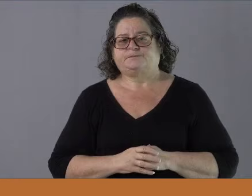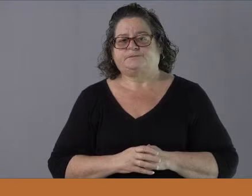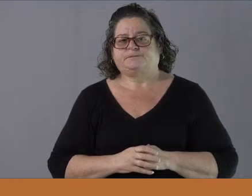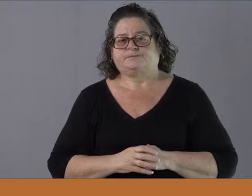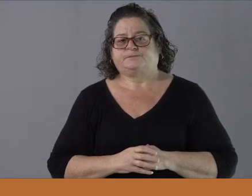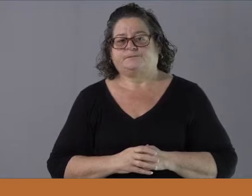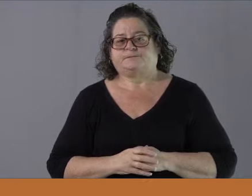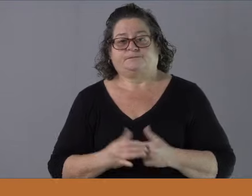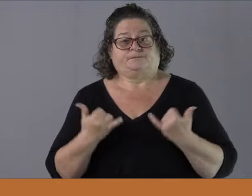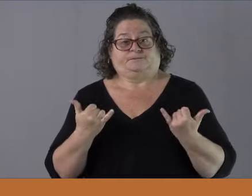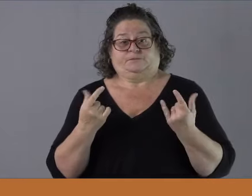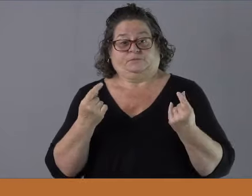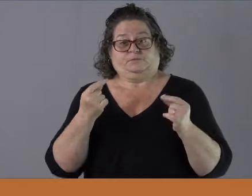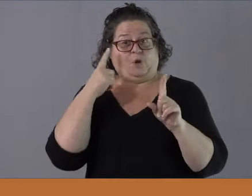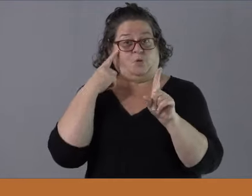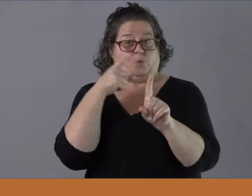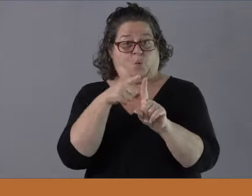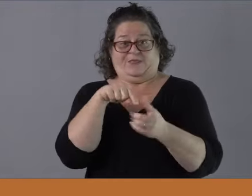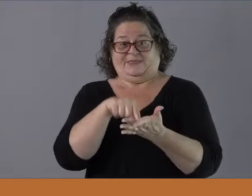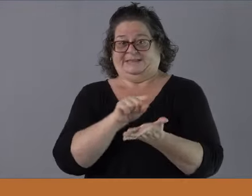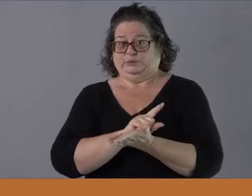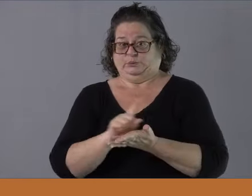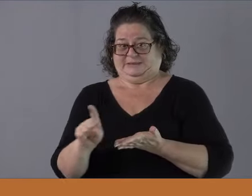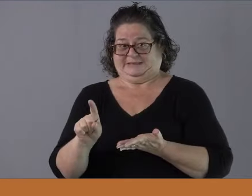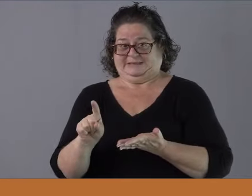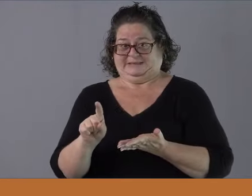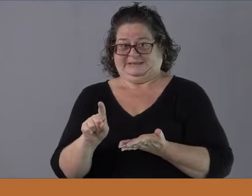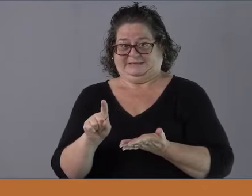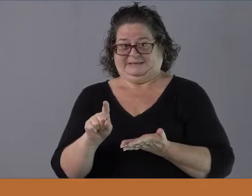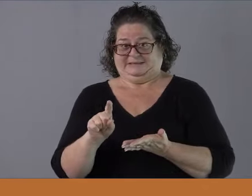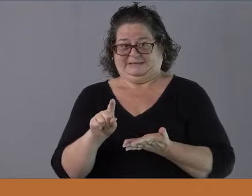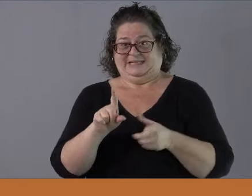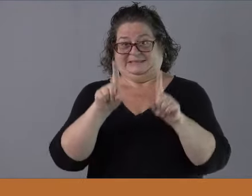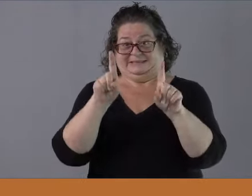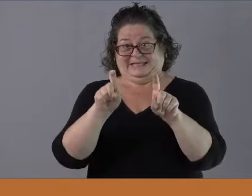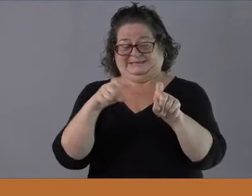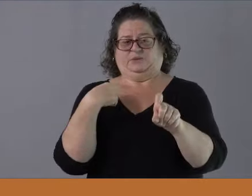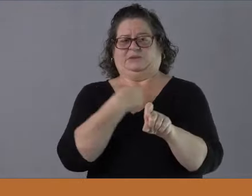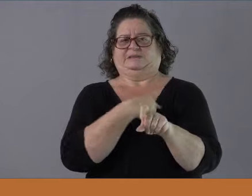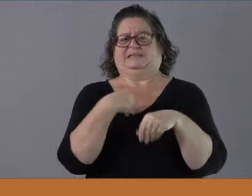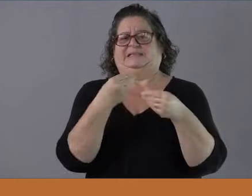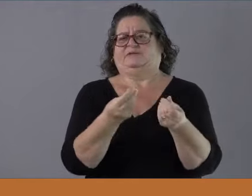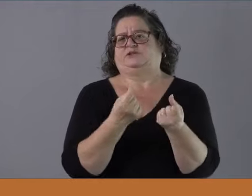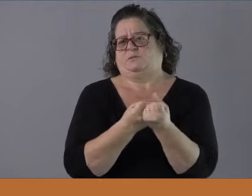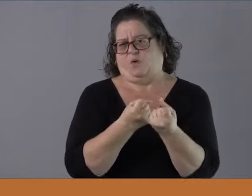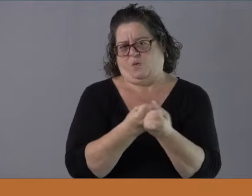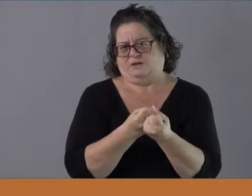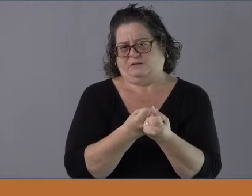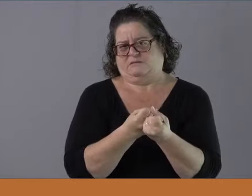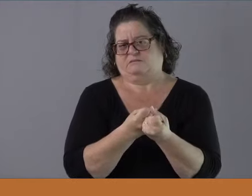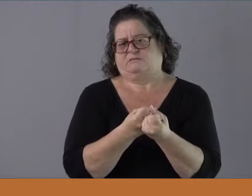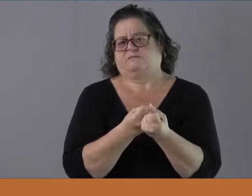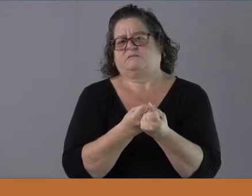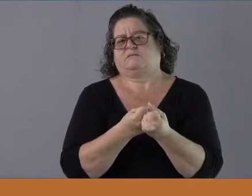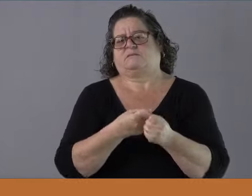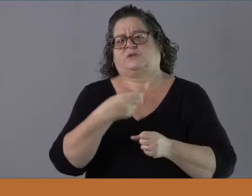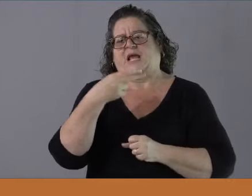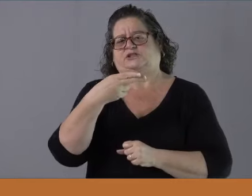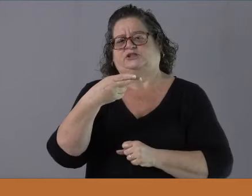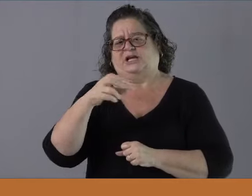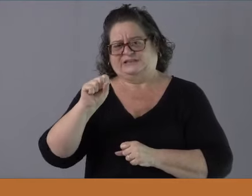been providing some operational capacity to the testing that's being provided by HHS and FEMA as federal partners